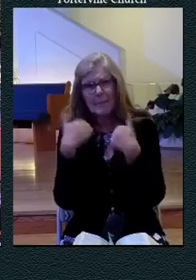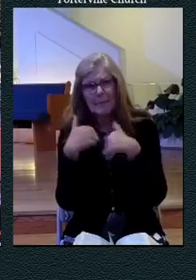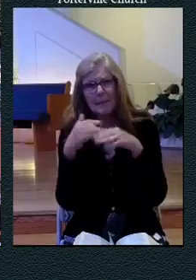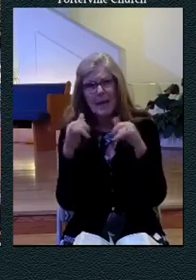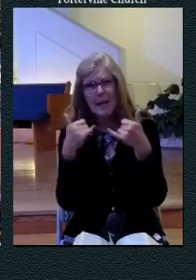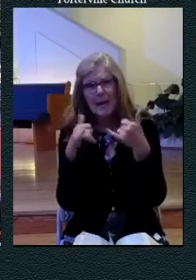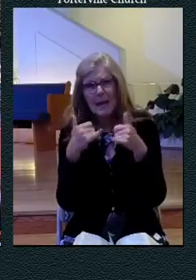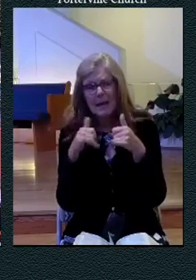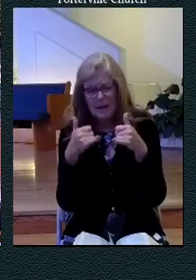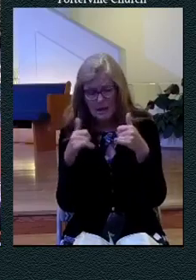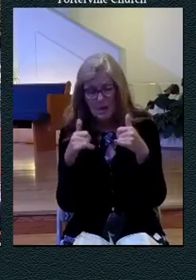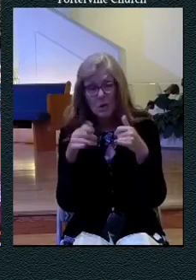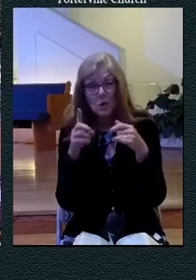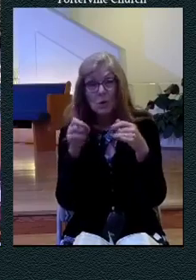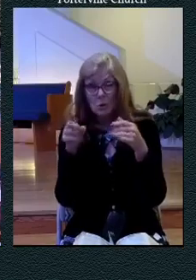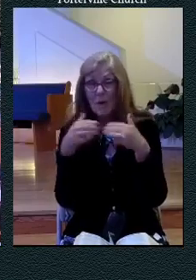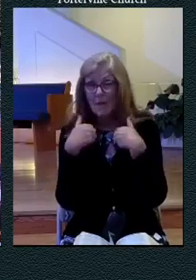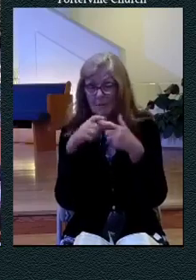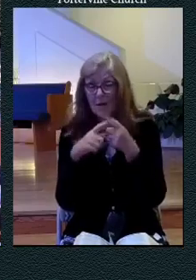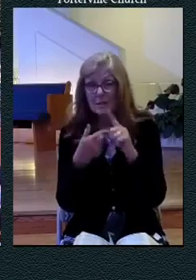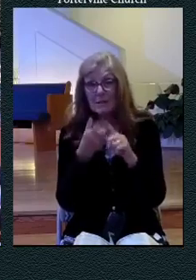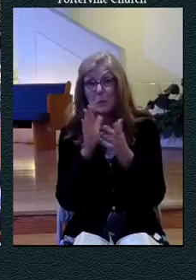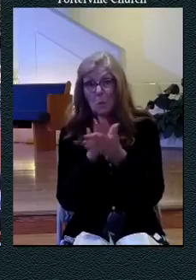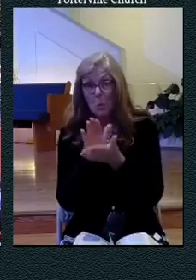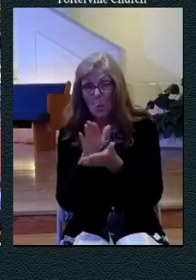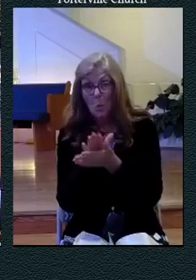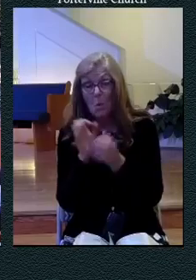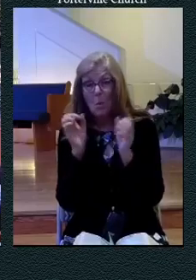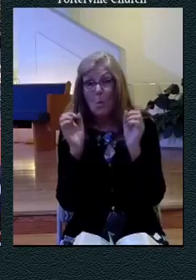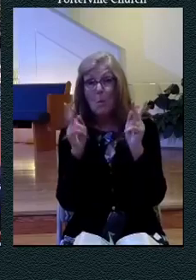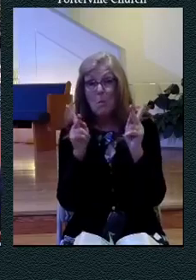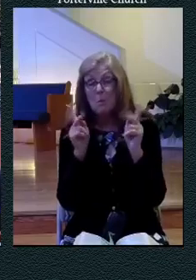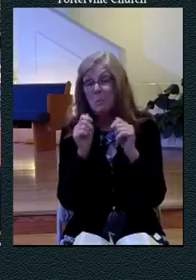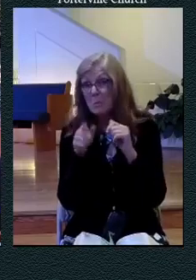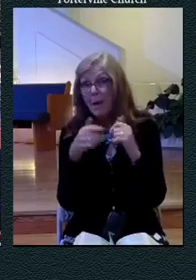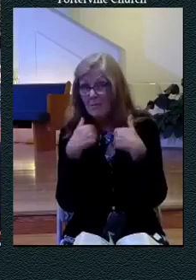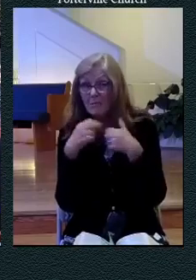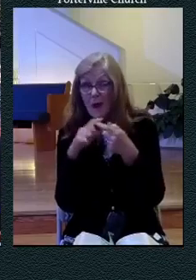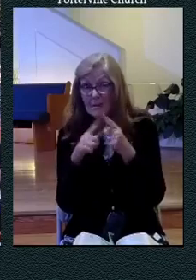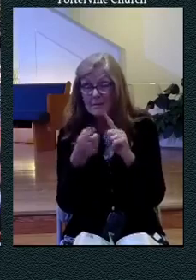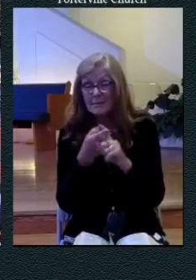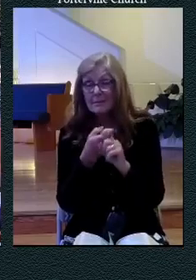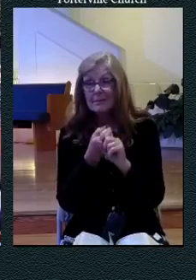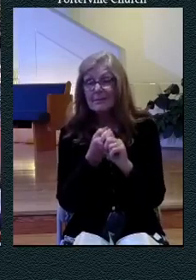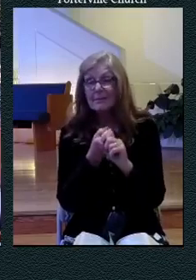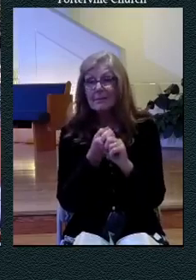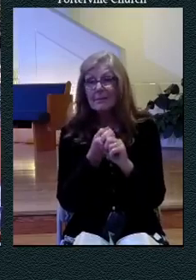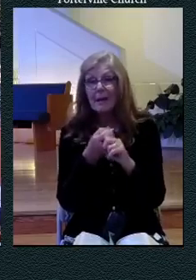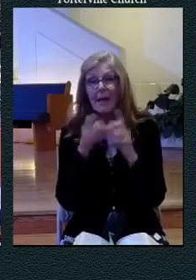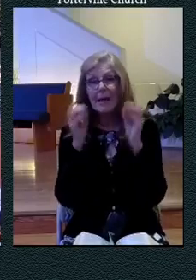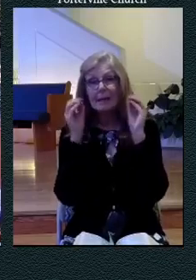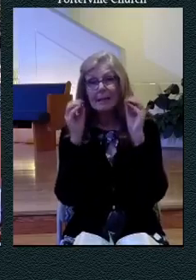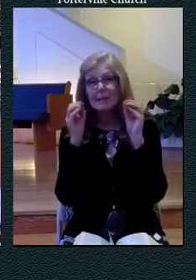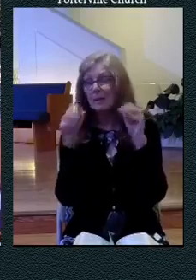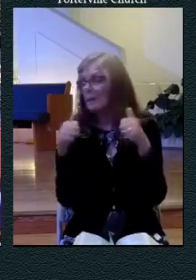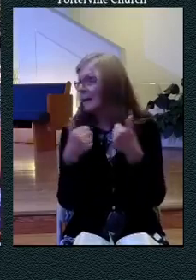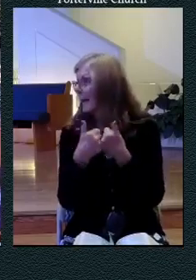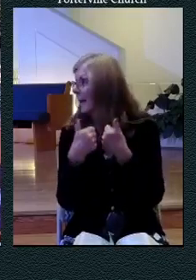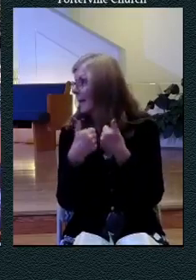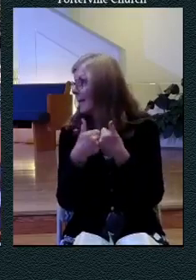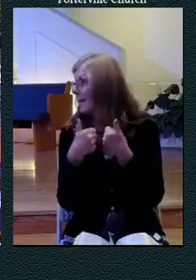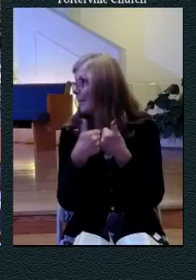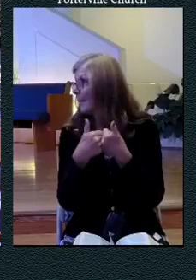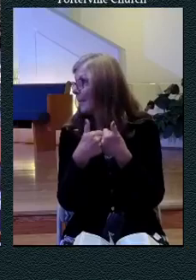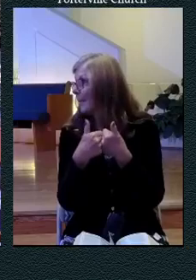But you have friends at school. Okay, so you have friends. So teach them this game. This game is